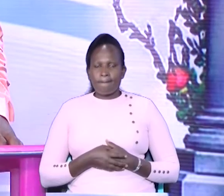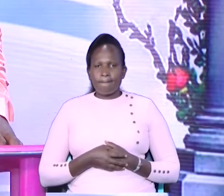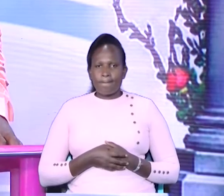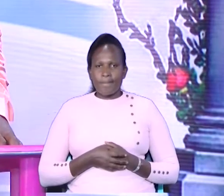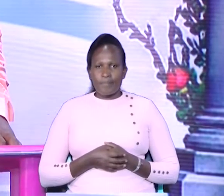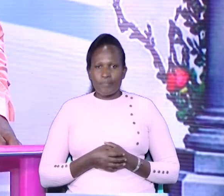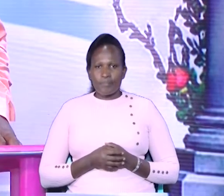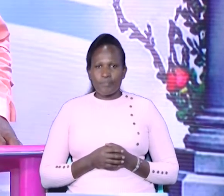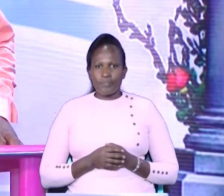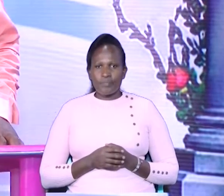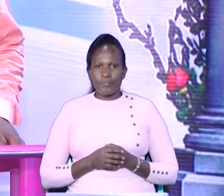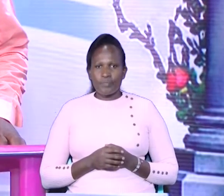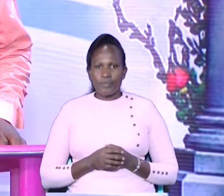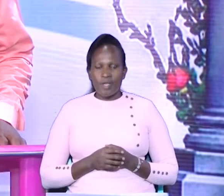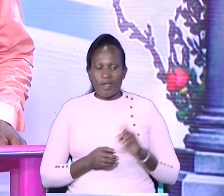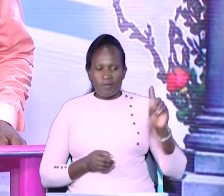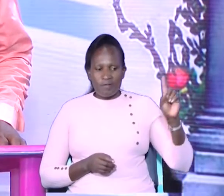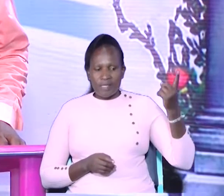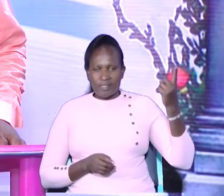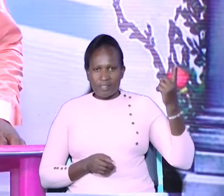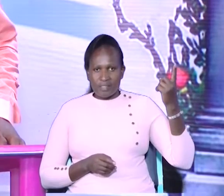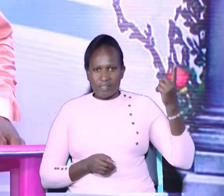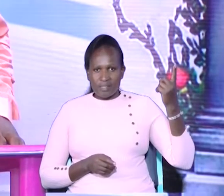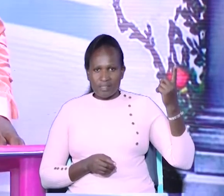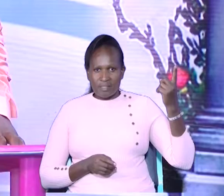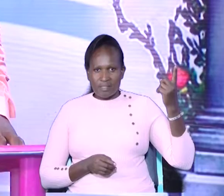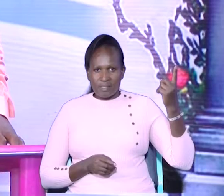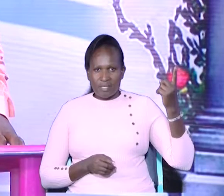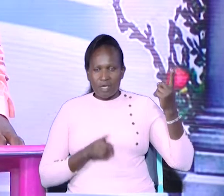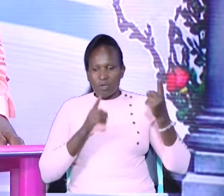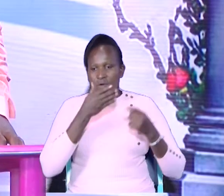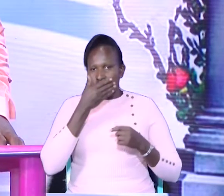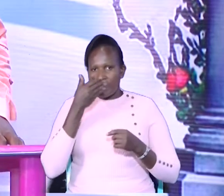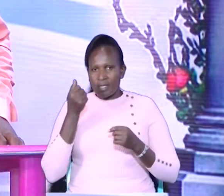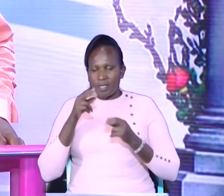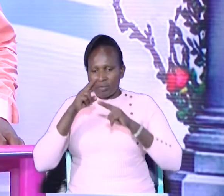lives. Ya kwanza, you are supposed